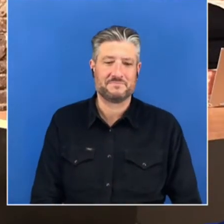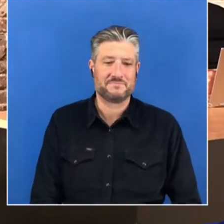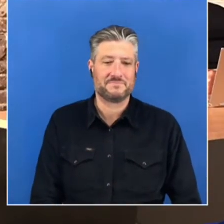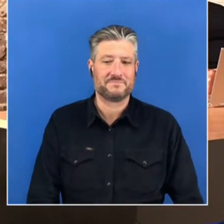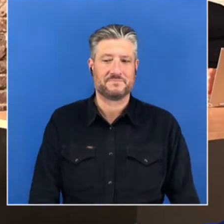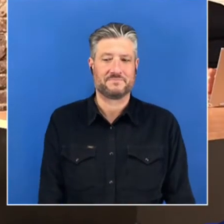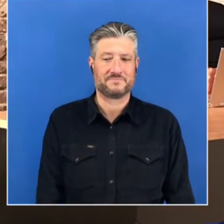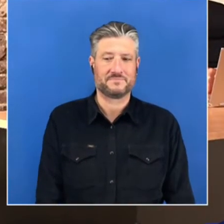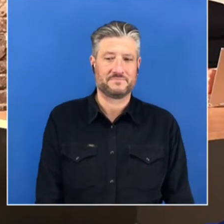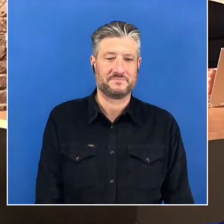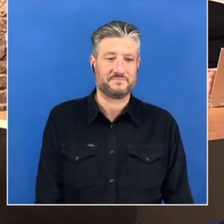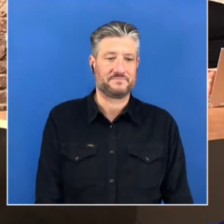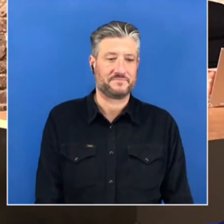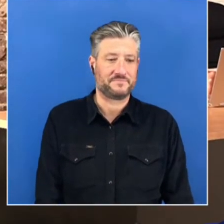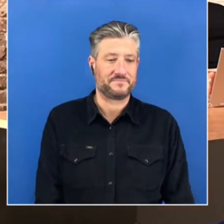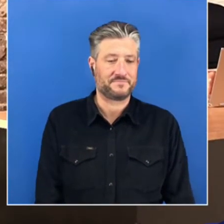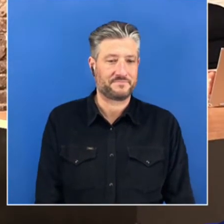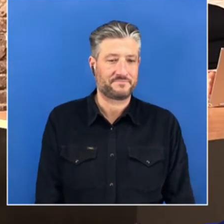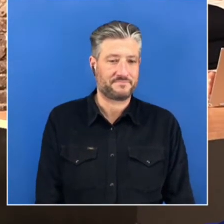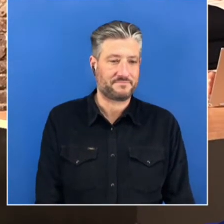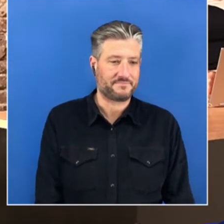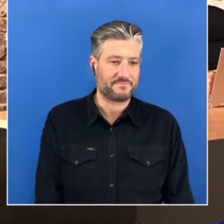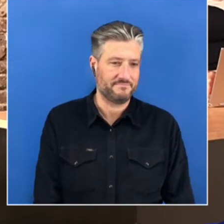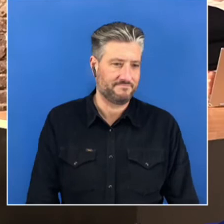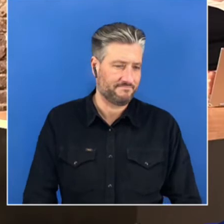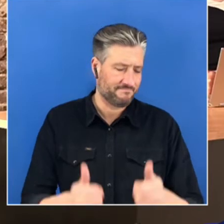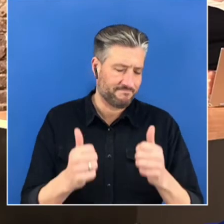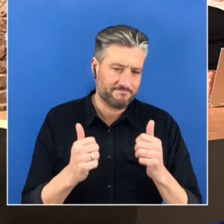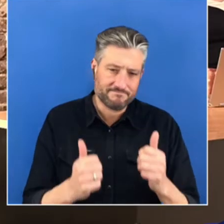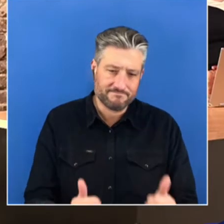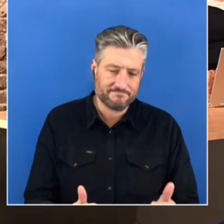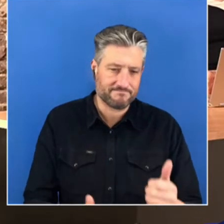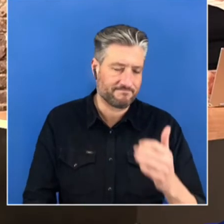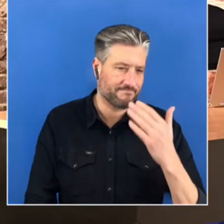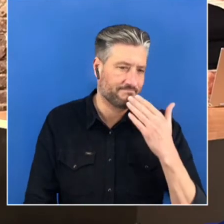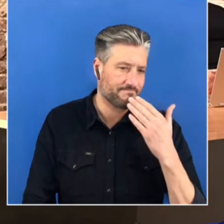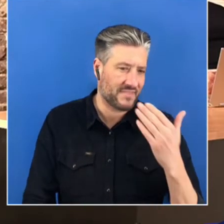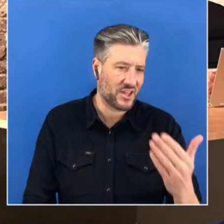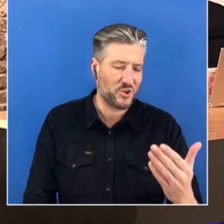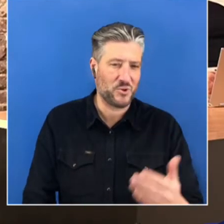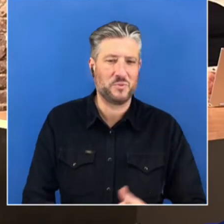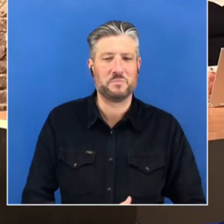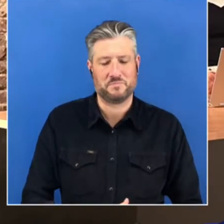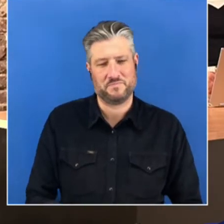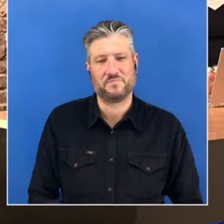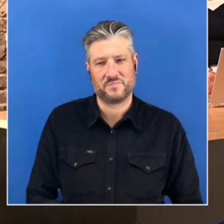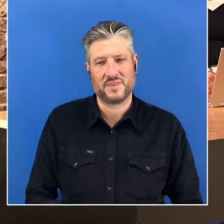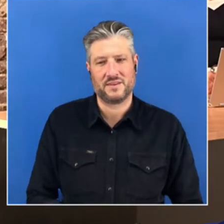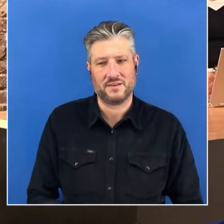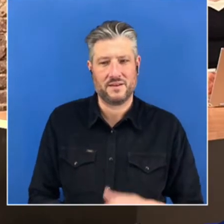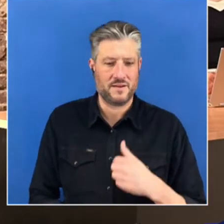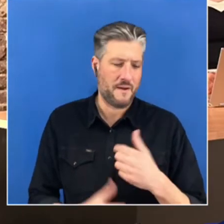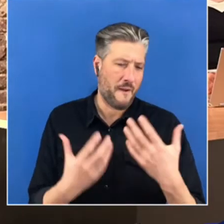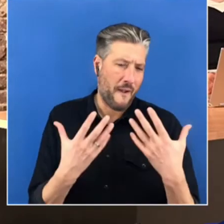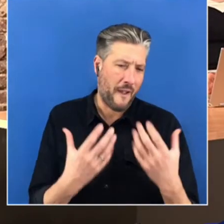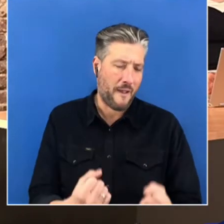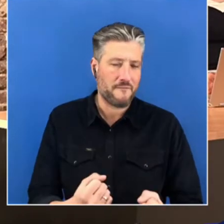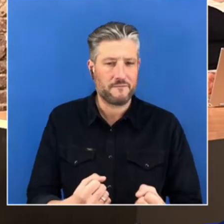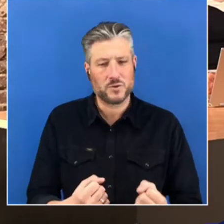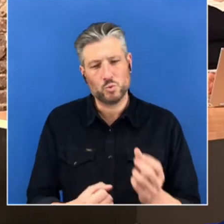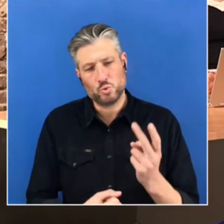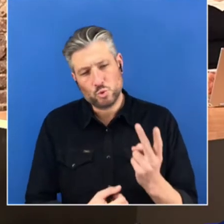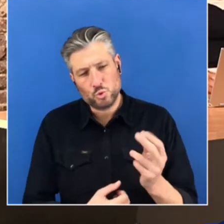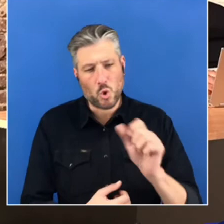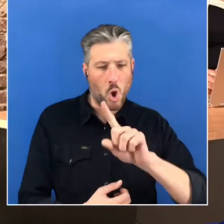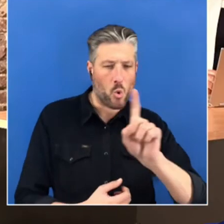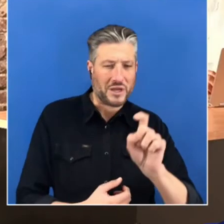Thank you so much both. And yes, we do have a couple of questions for you. So where can